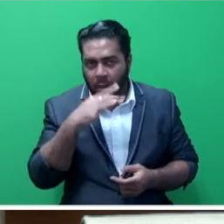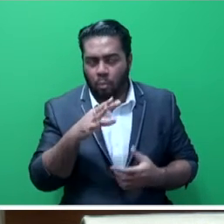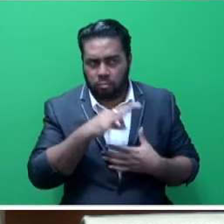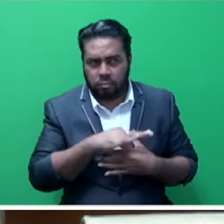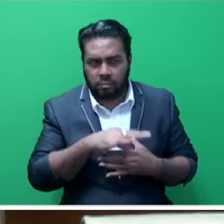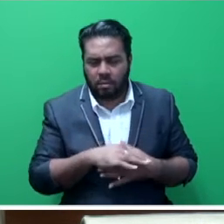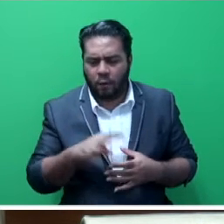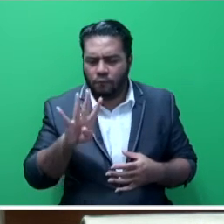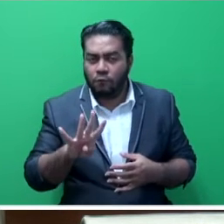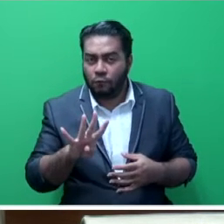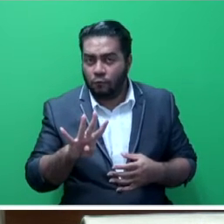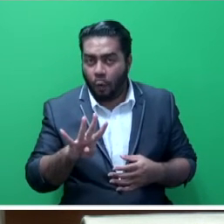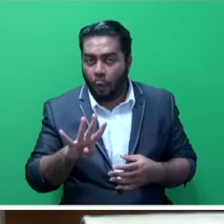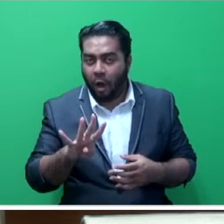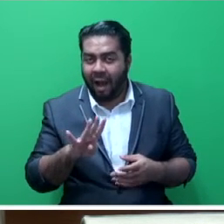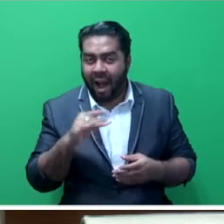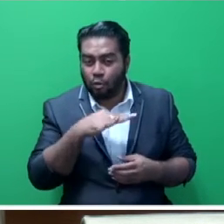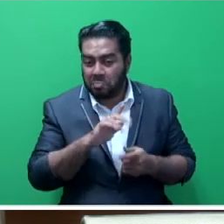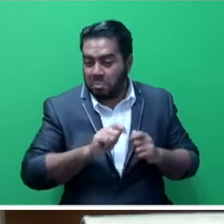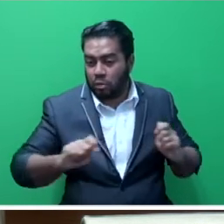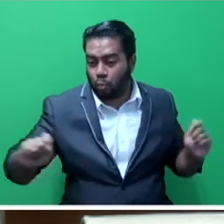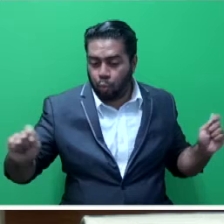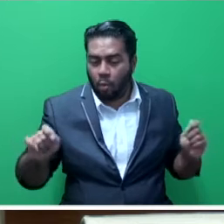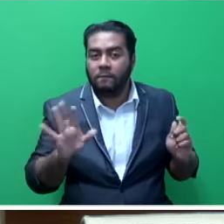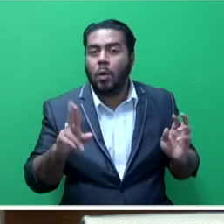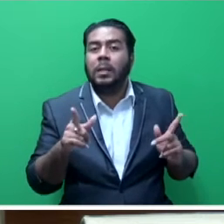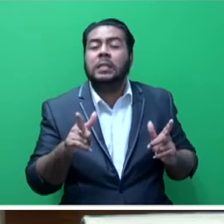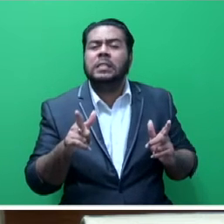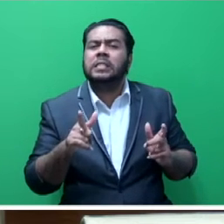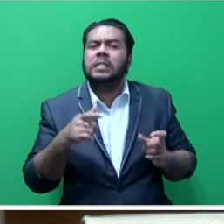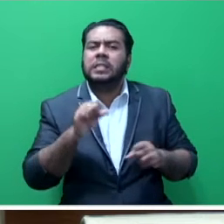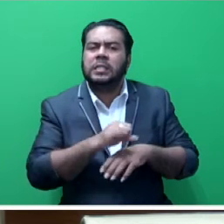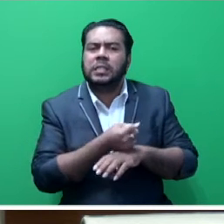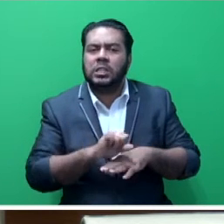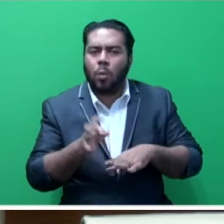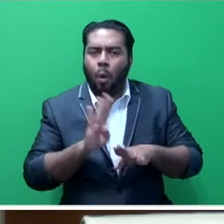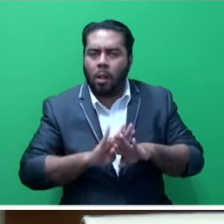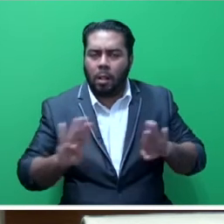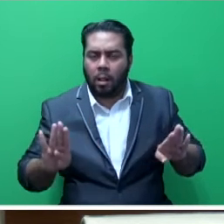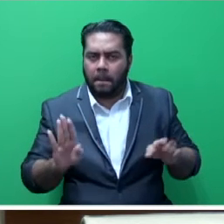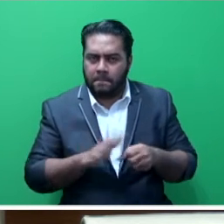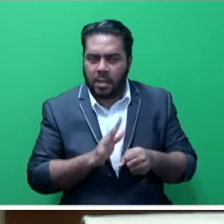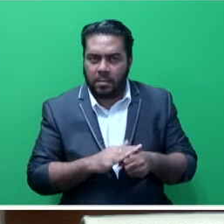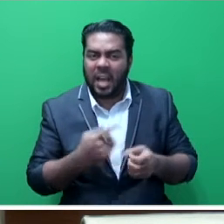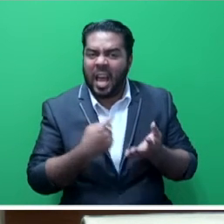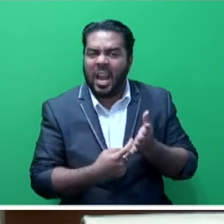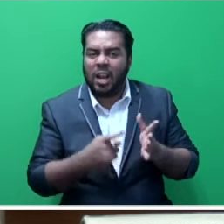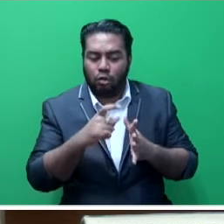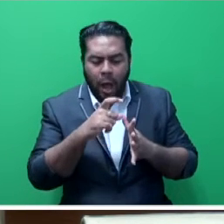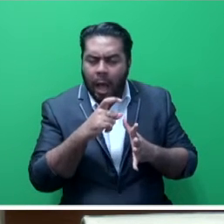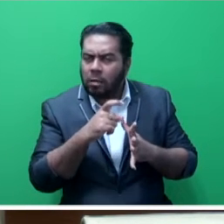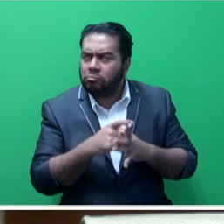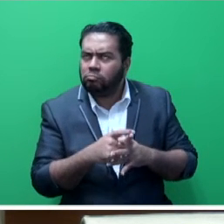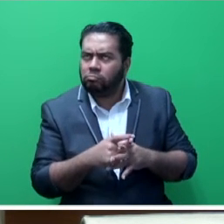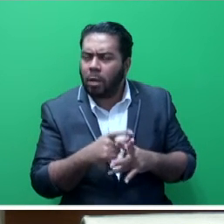meters of length of seawall that we are undertaking construction as we speak. Rekiniwai village, the third one